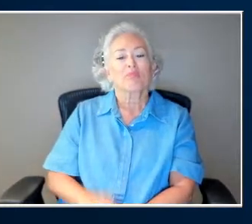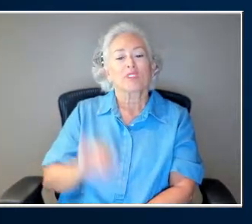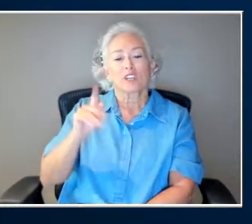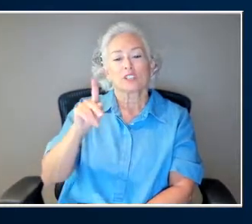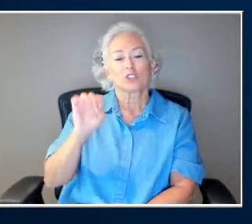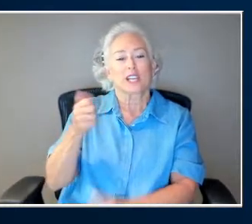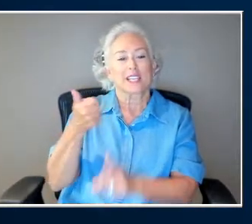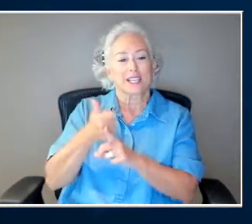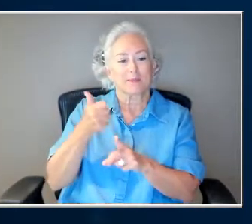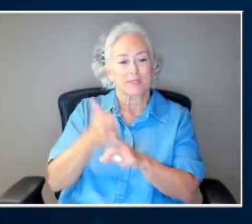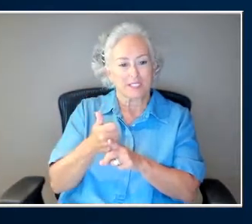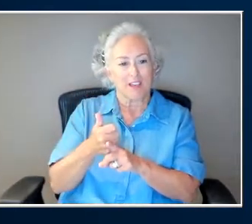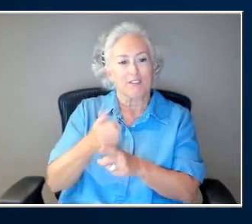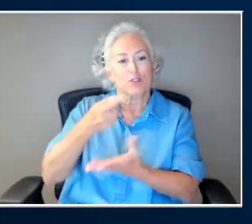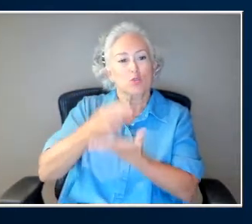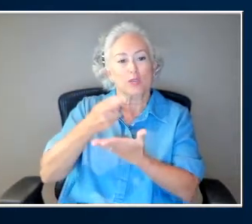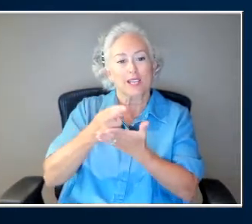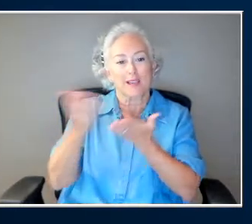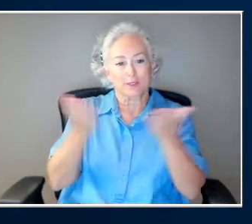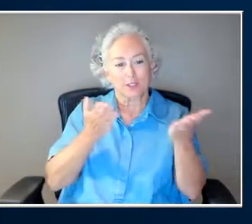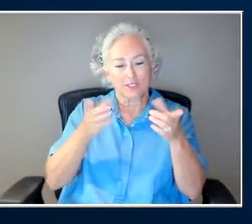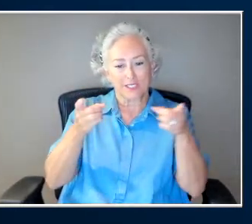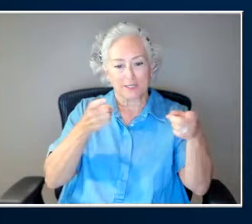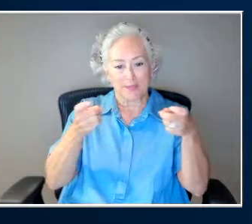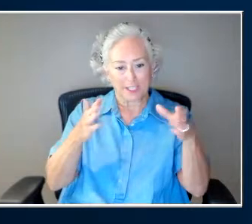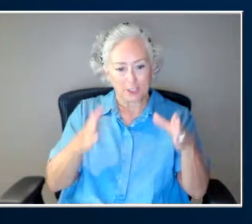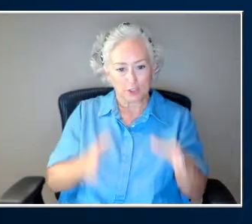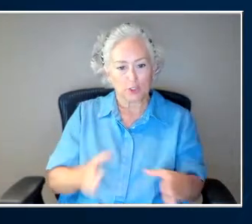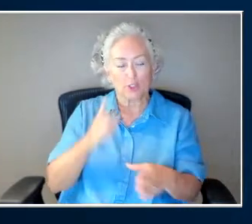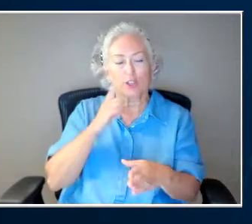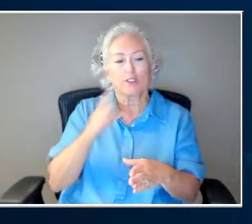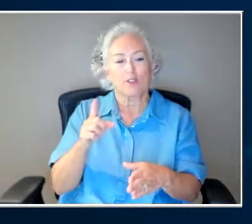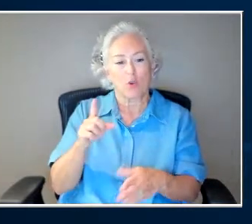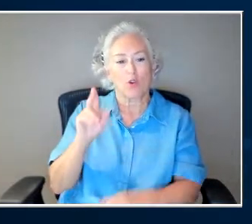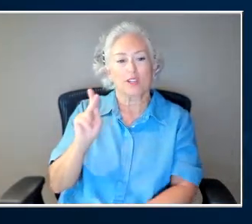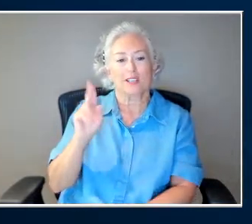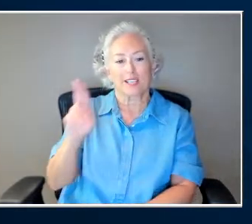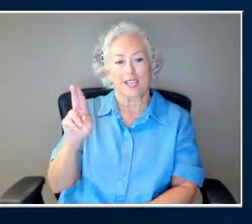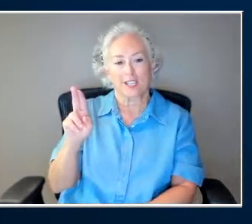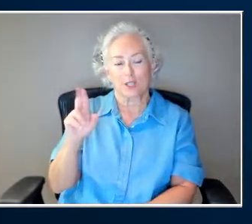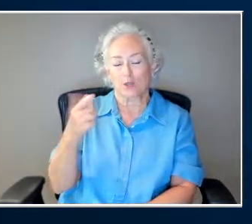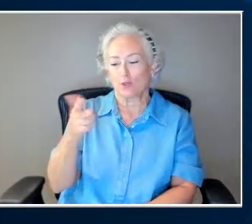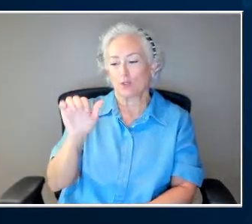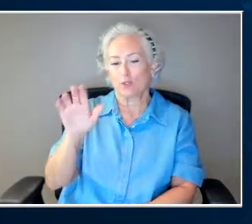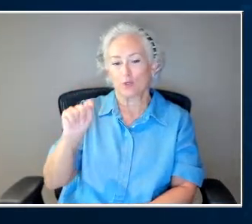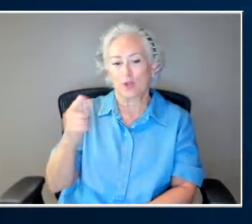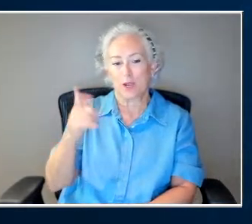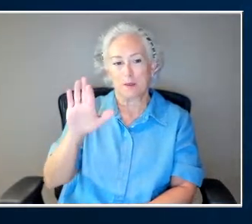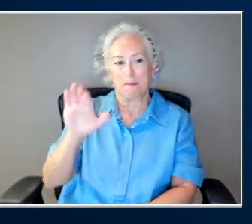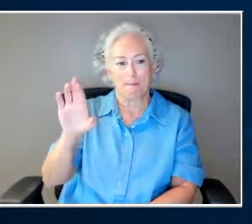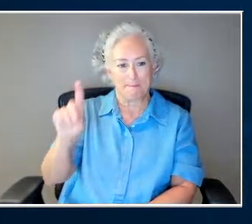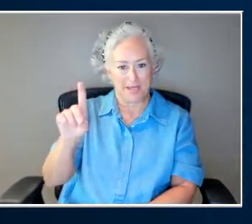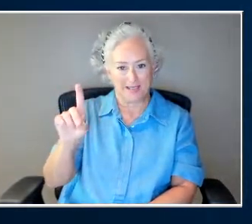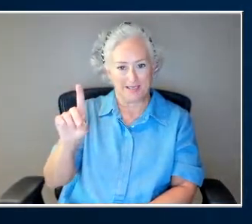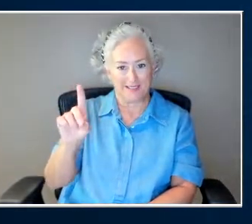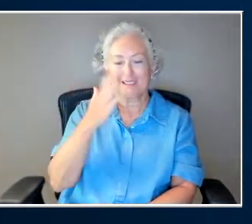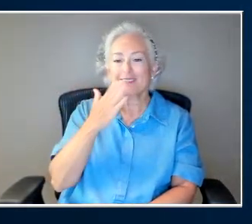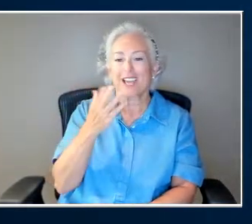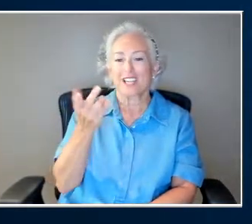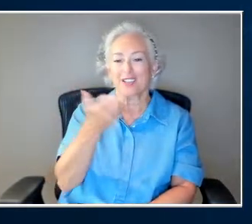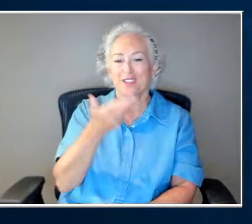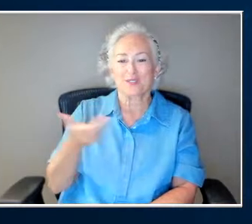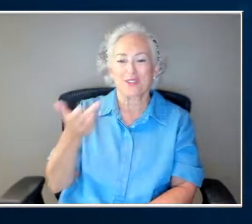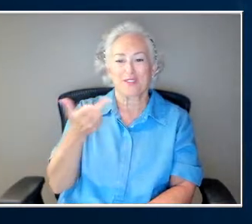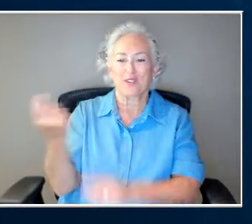rehabilitation services for the University of Kansas Health System in Great Bend. Thank you all for being here. It's great to be